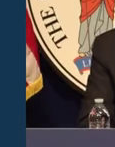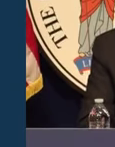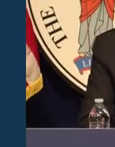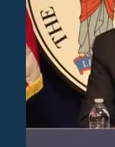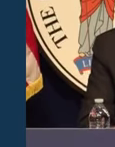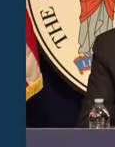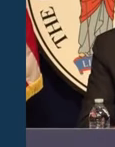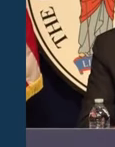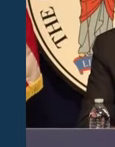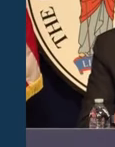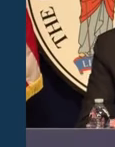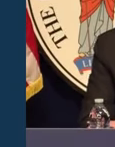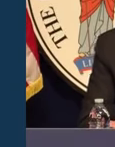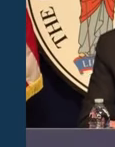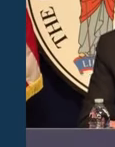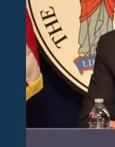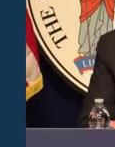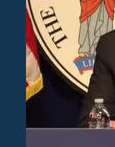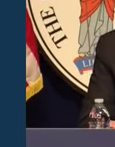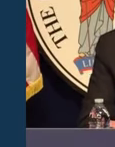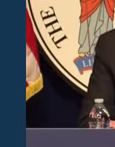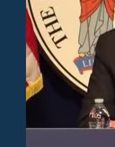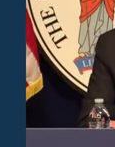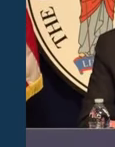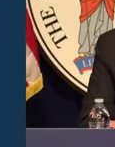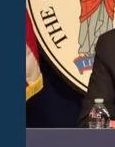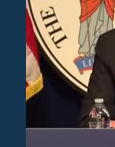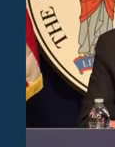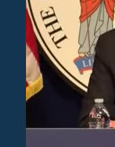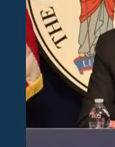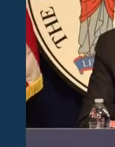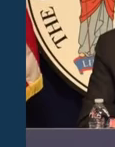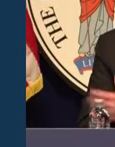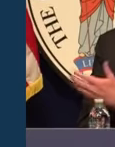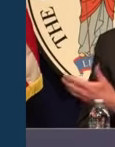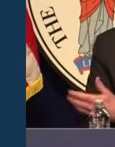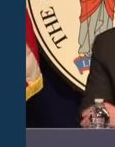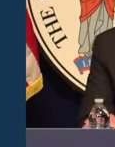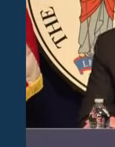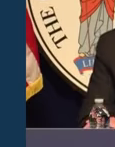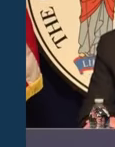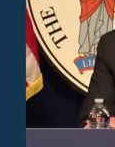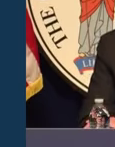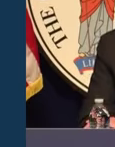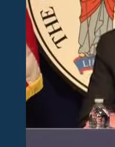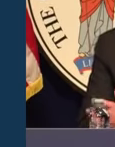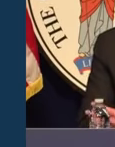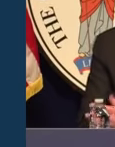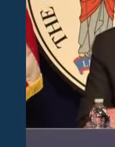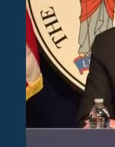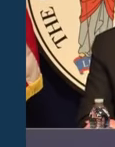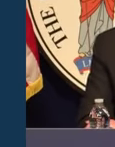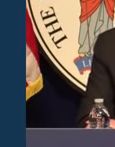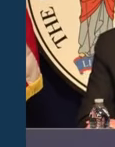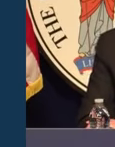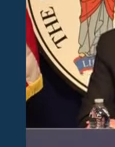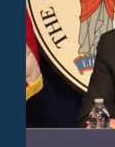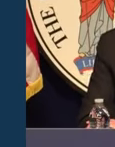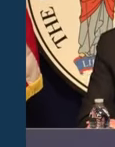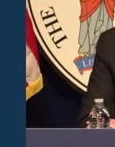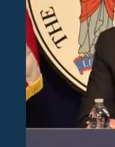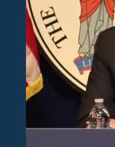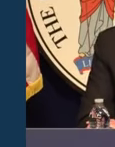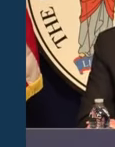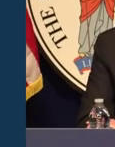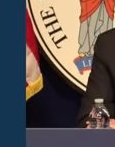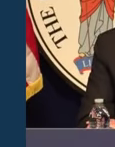Yes, there are a lot of obstacles before us. For us here, it's our work to find more PPE and to source more ventilators and have